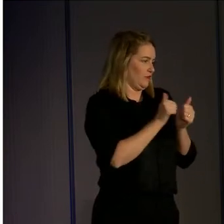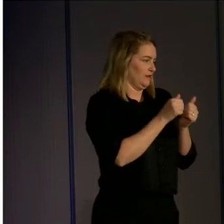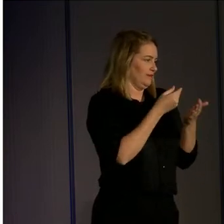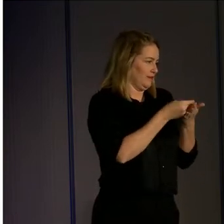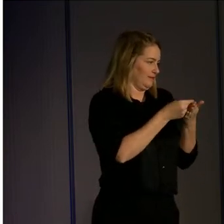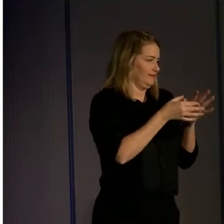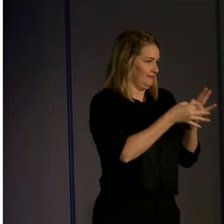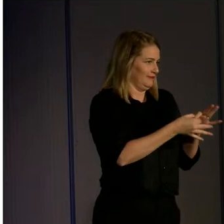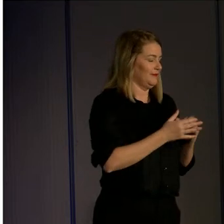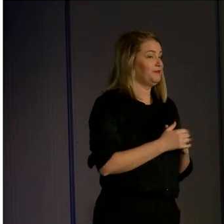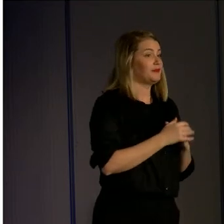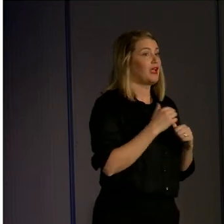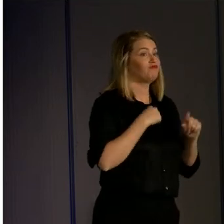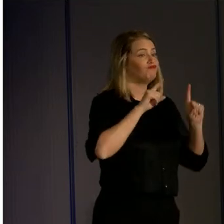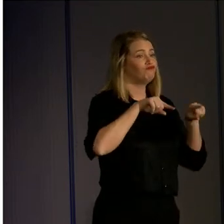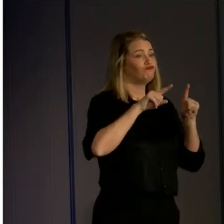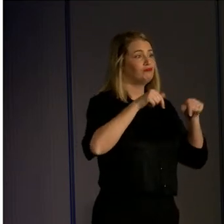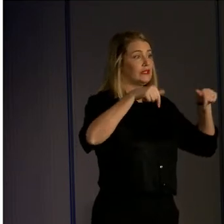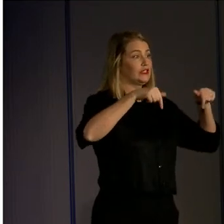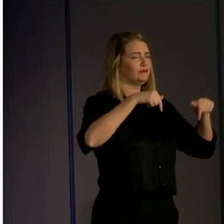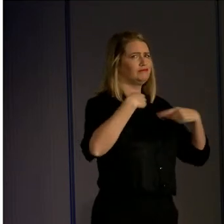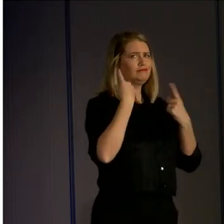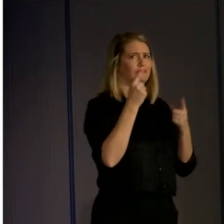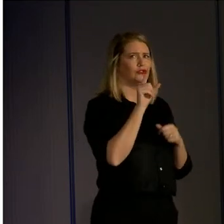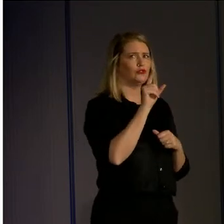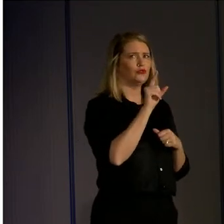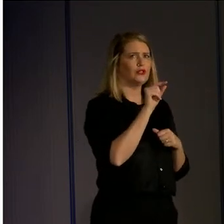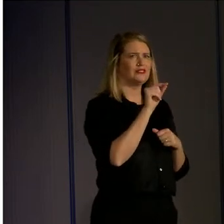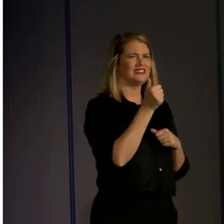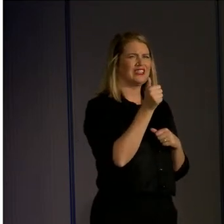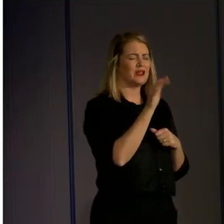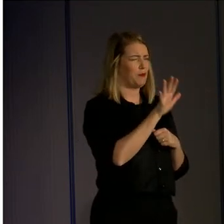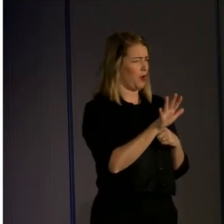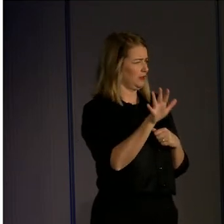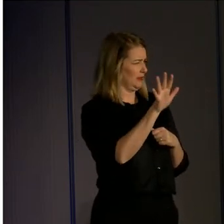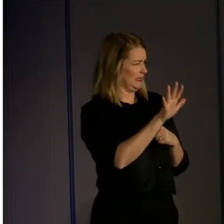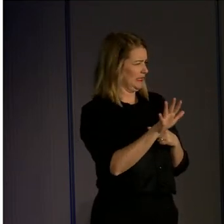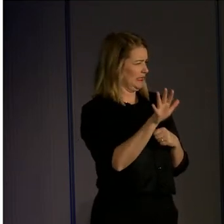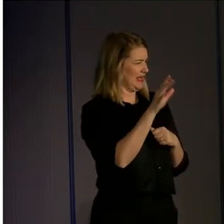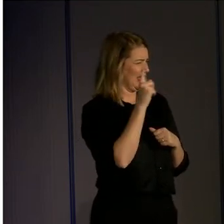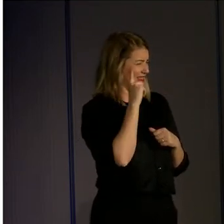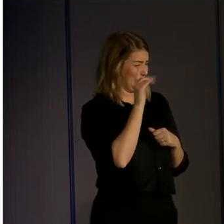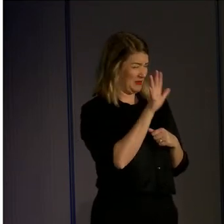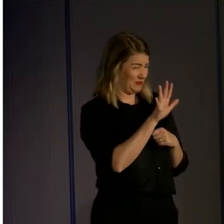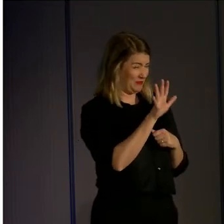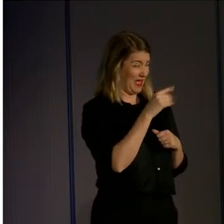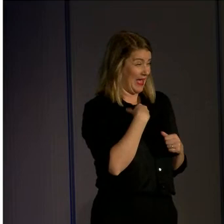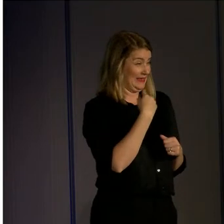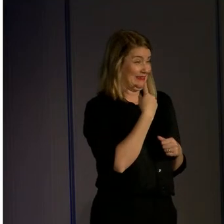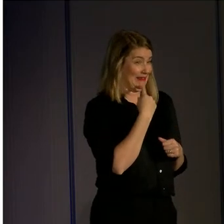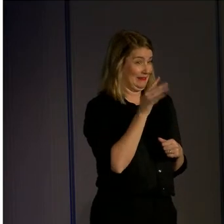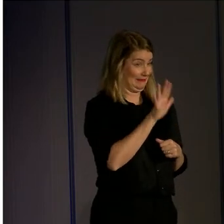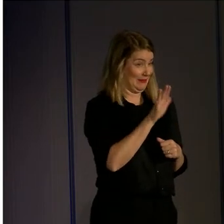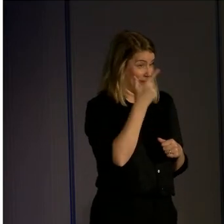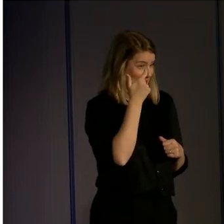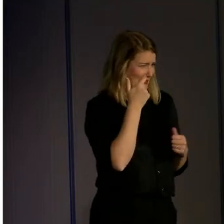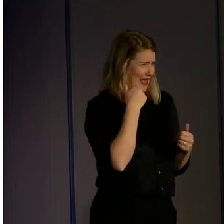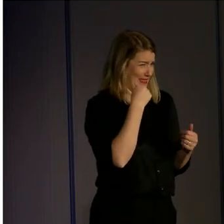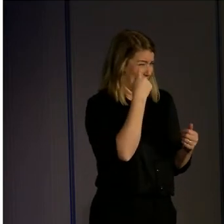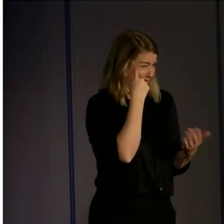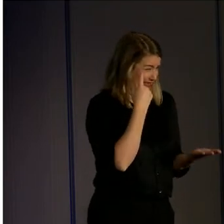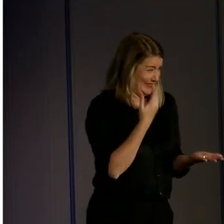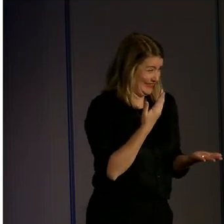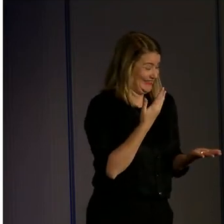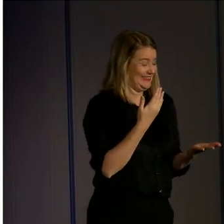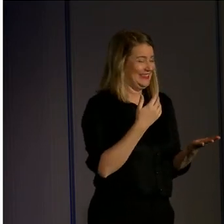I've been attending CSUN since approximately 2010. I say approximately because I think that's when it was, and I actually wasn't here